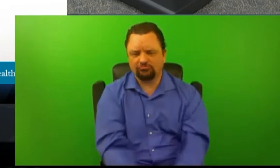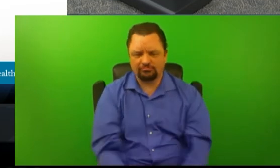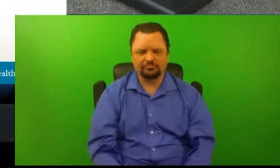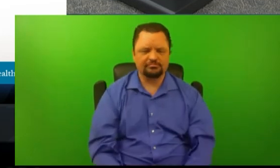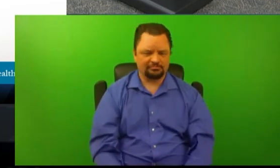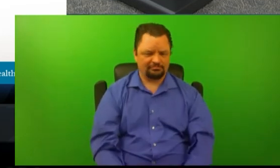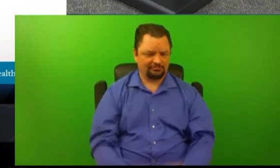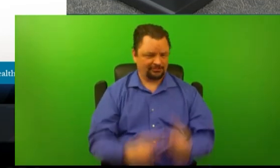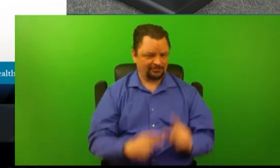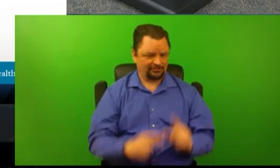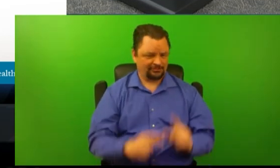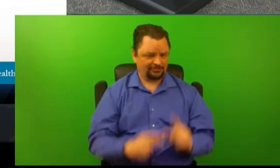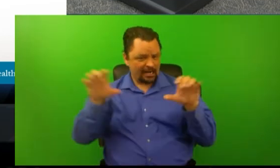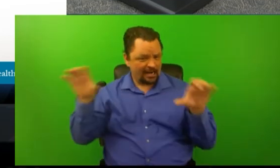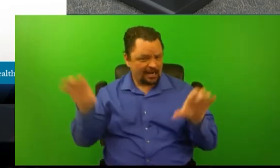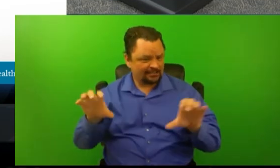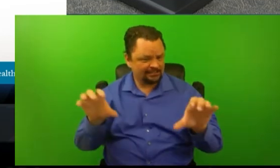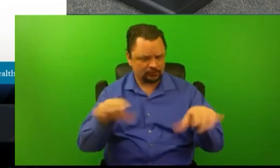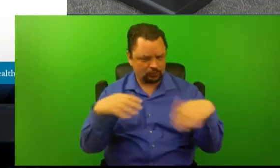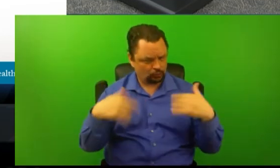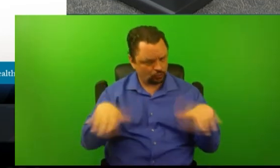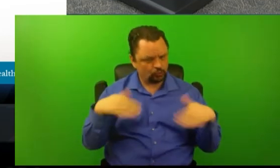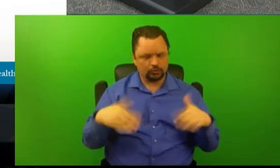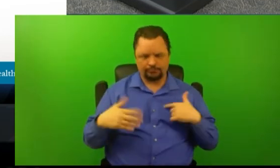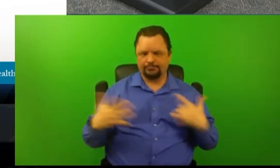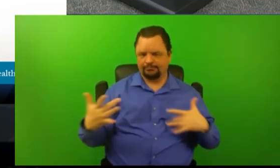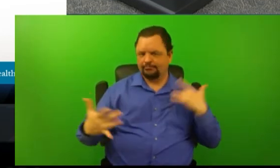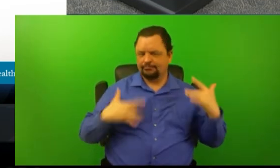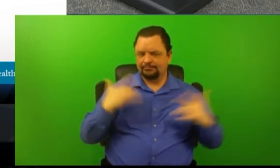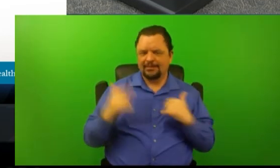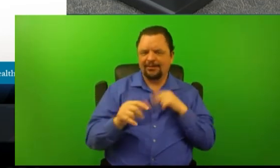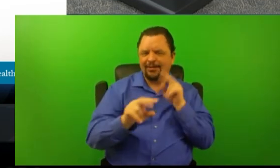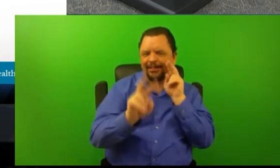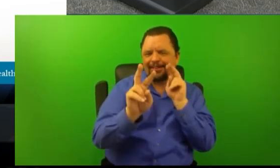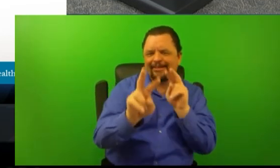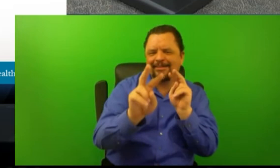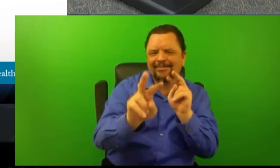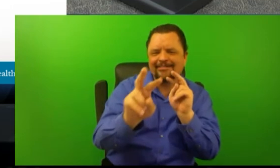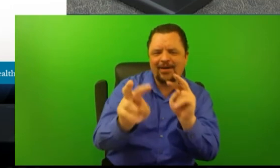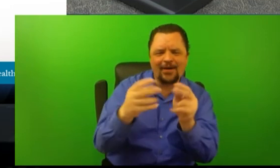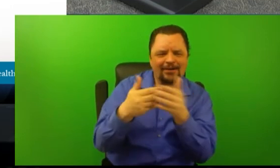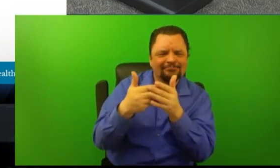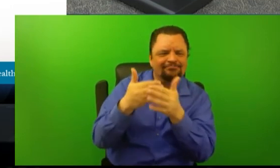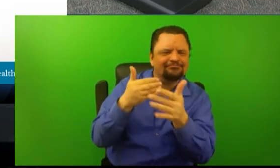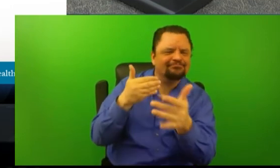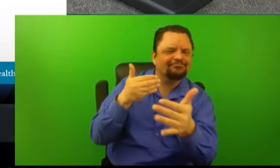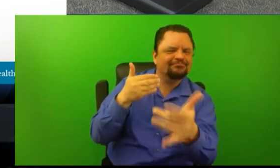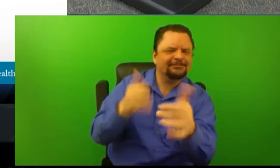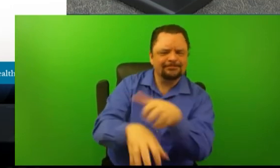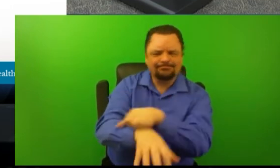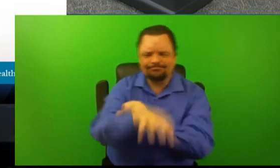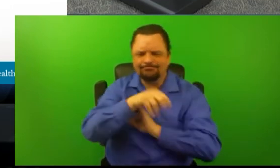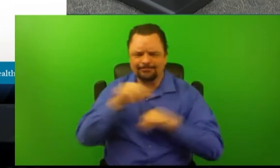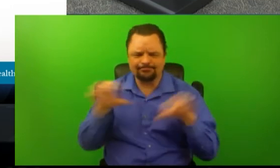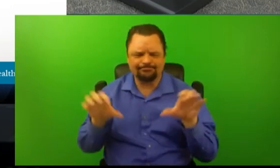we're really looking forward to digging in, getting through this year, working on the community health assessment and putting together this community health improvement